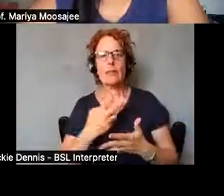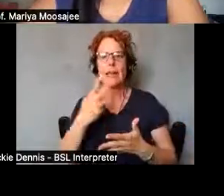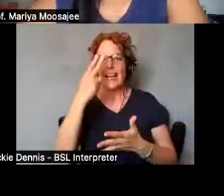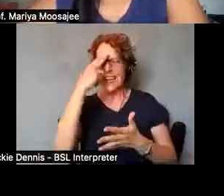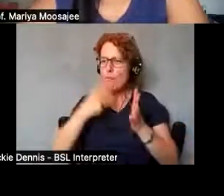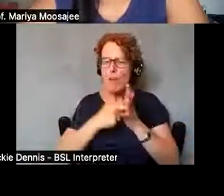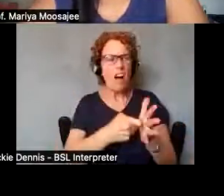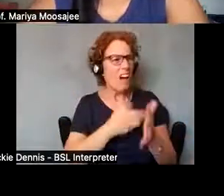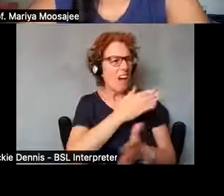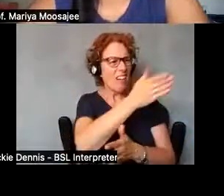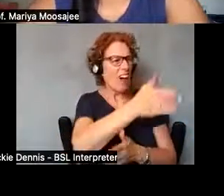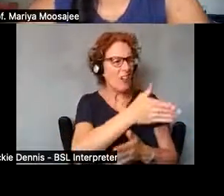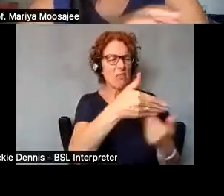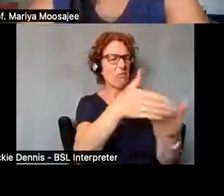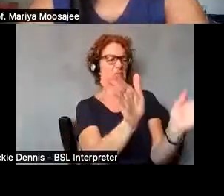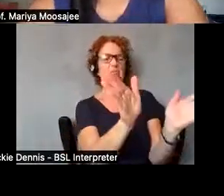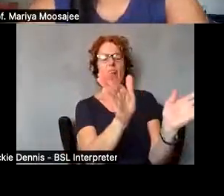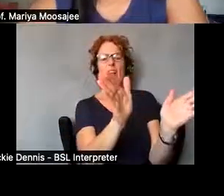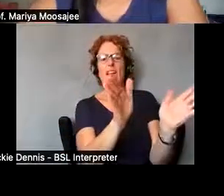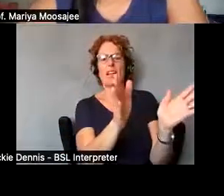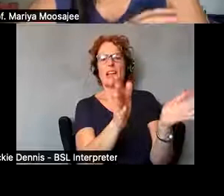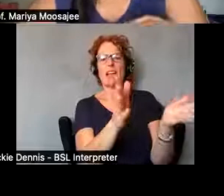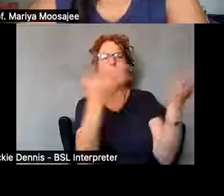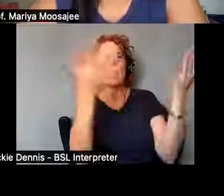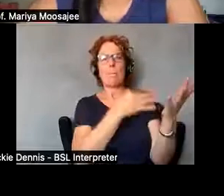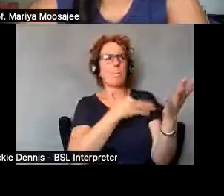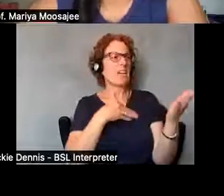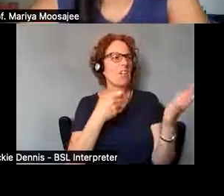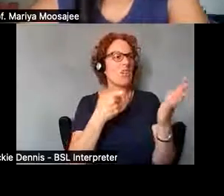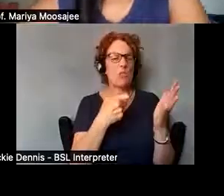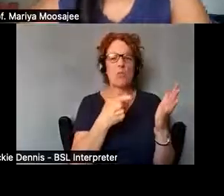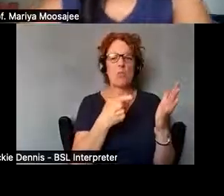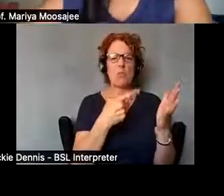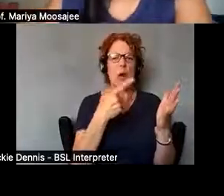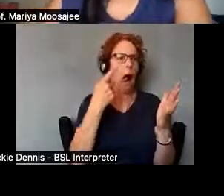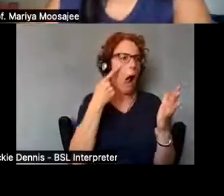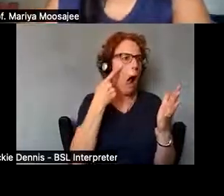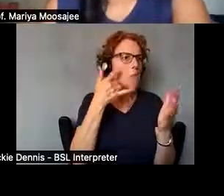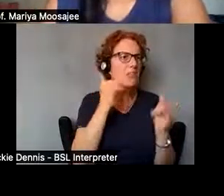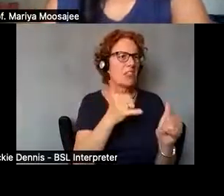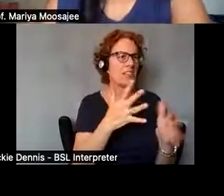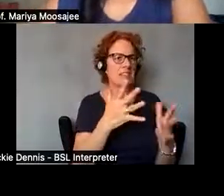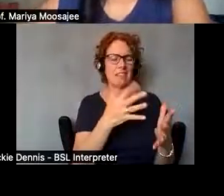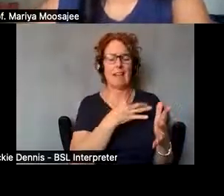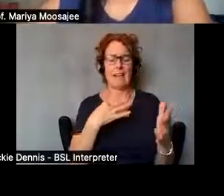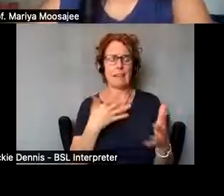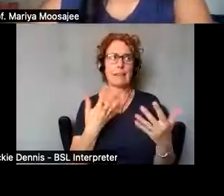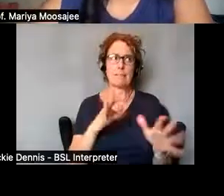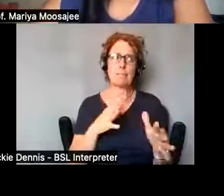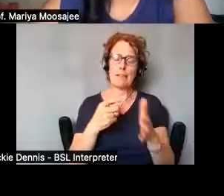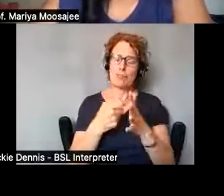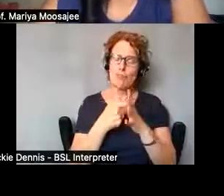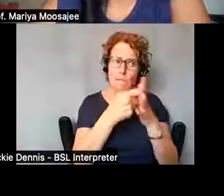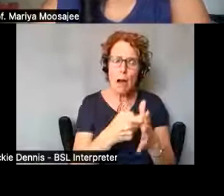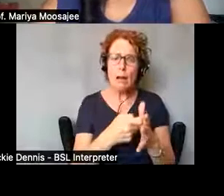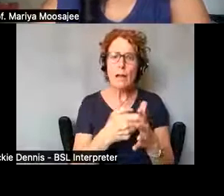up going to sort of a general MR, medical retina clinic, or a peds ophthalmology clinic. So if you know you've done that, you've made a referral,